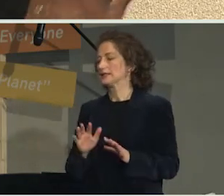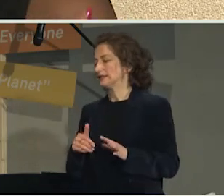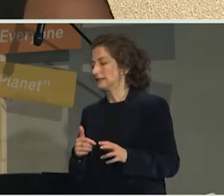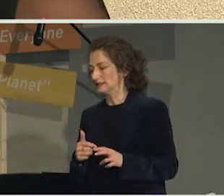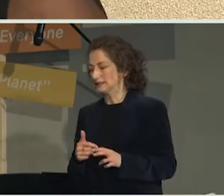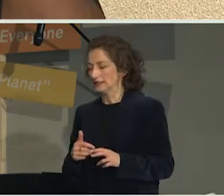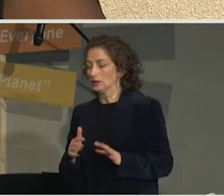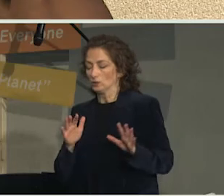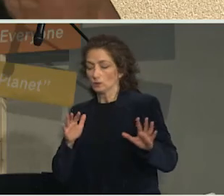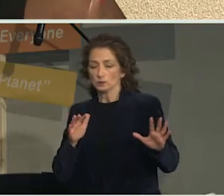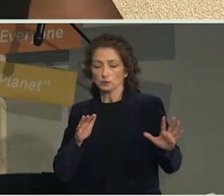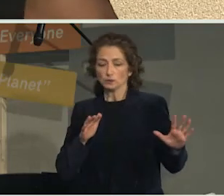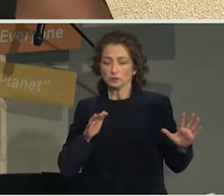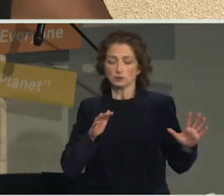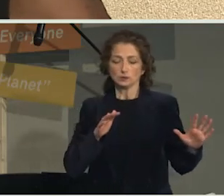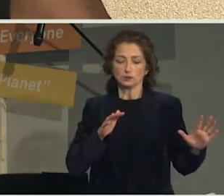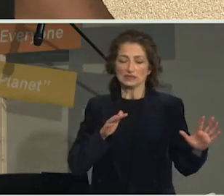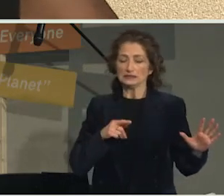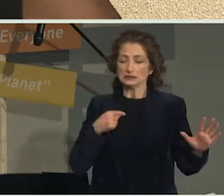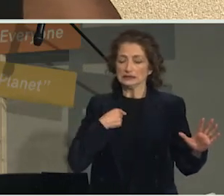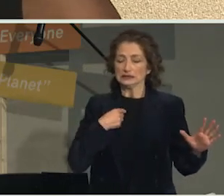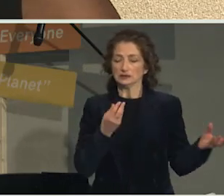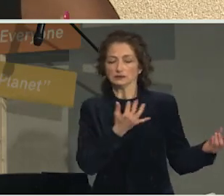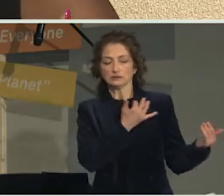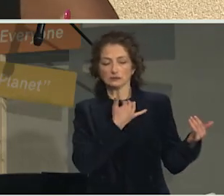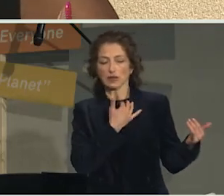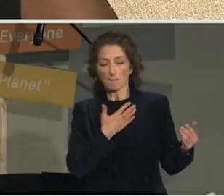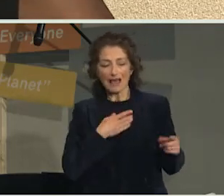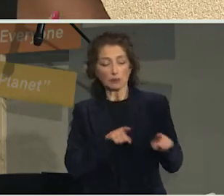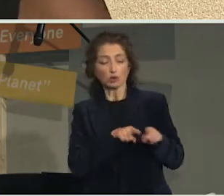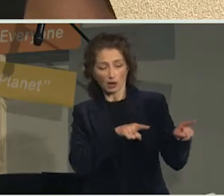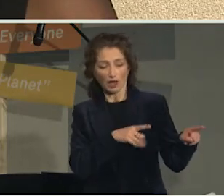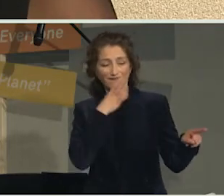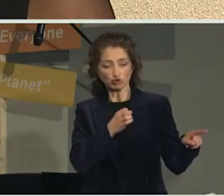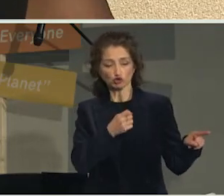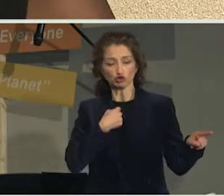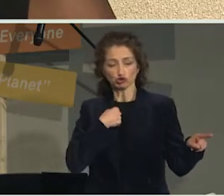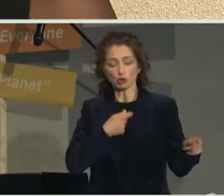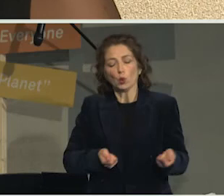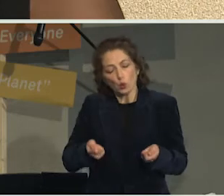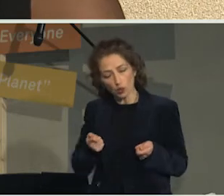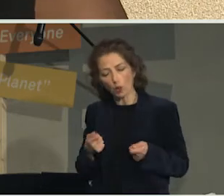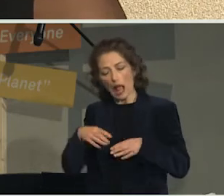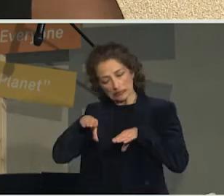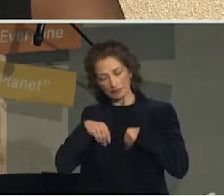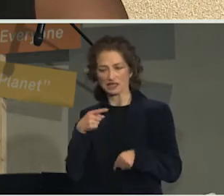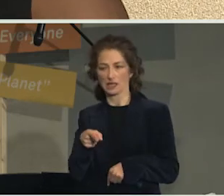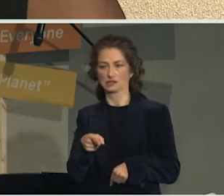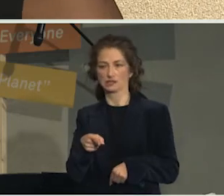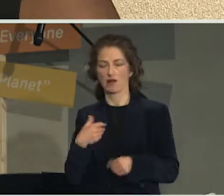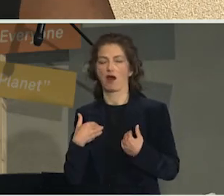want me to step back and accept the policy. And it made me frozen for that